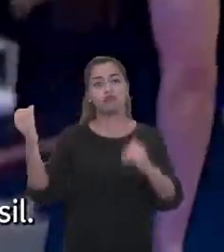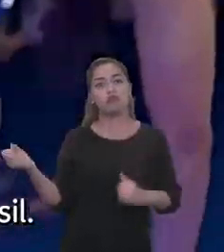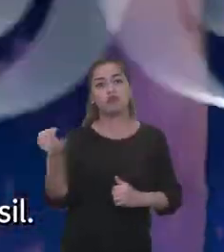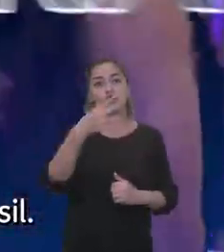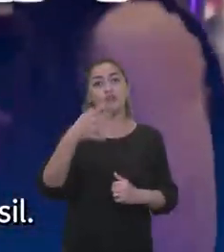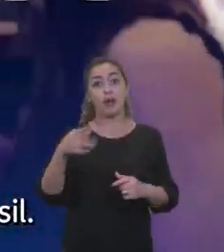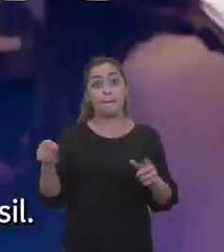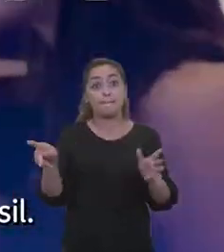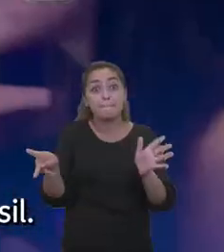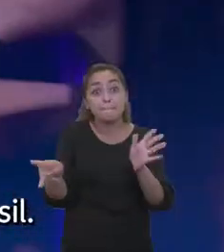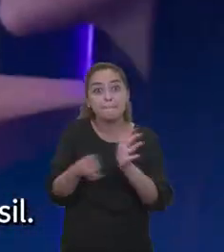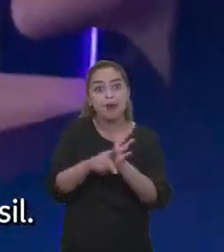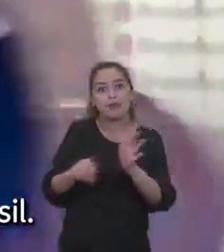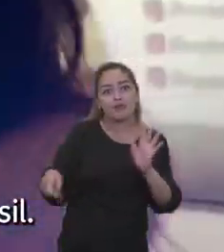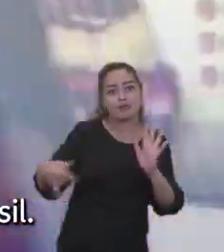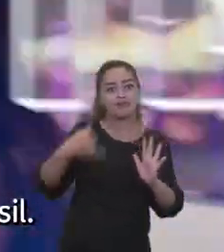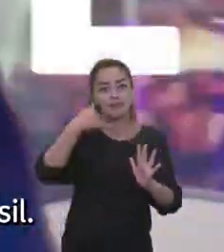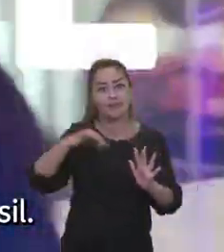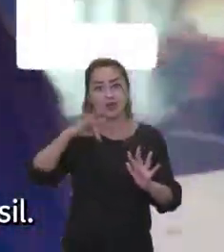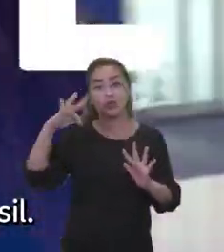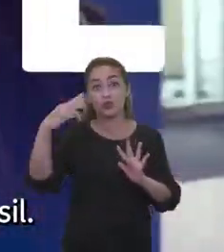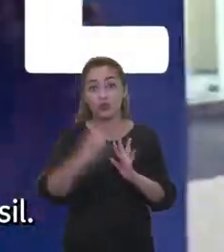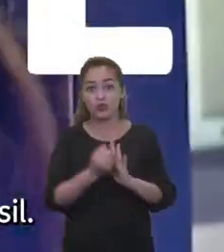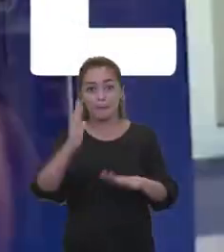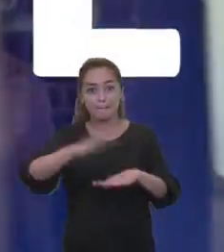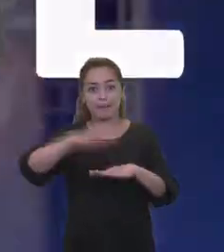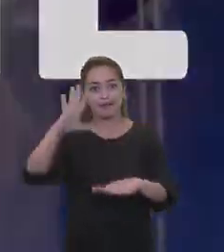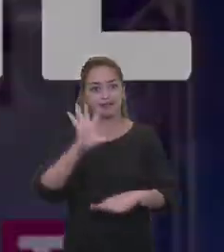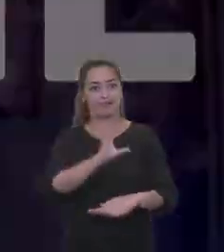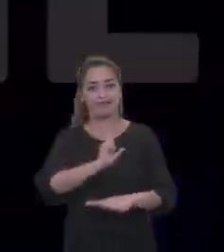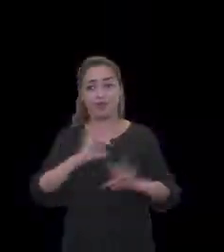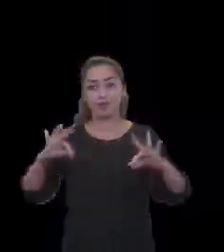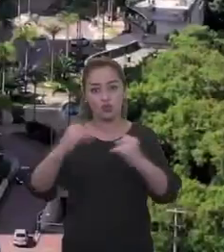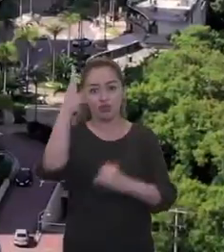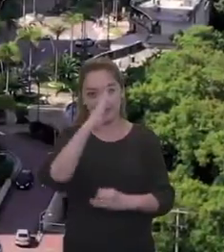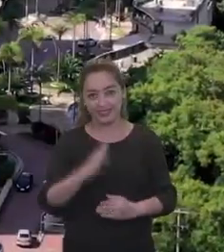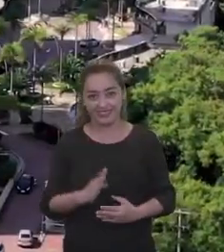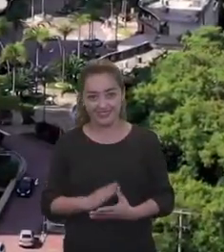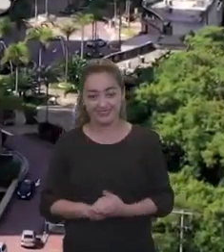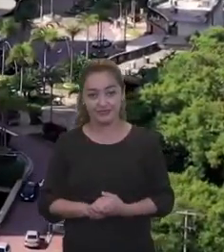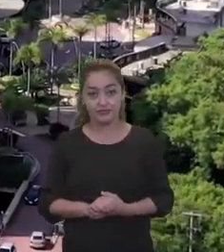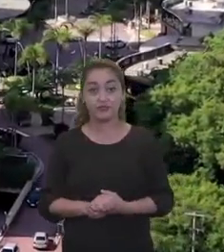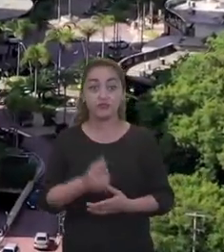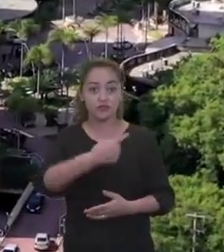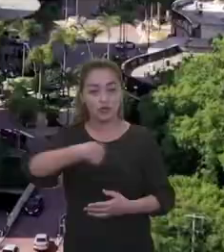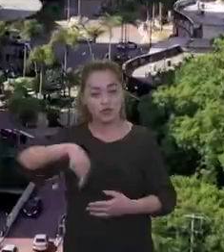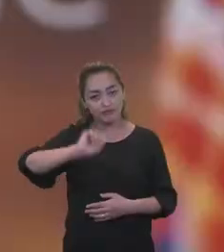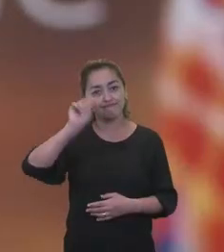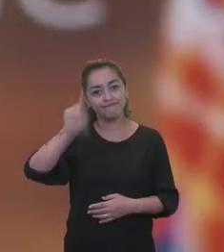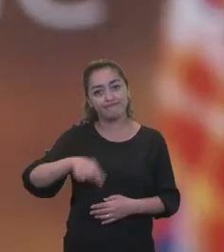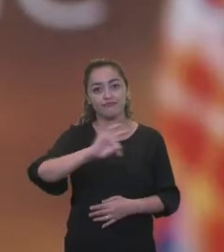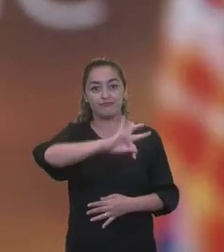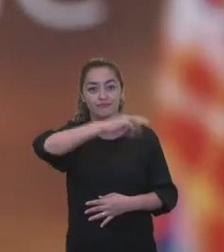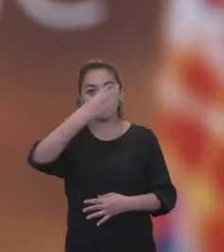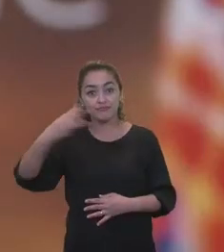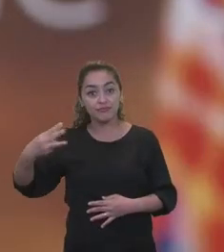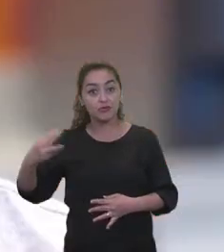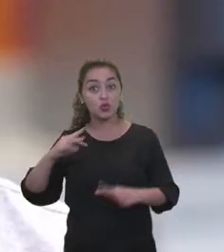social change and evolving to be the most wanted carrier in Brazil. We are